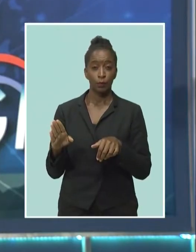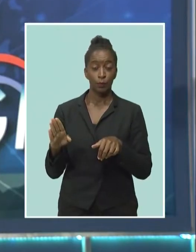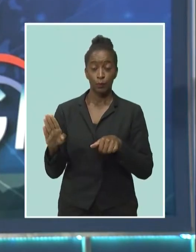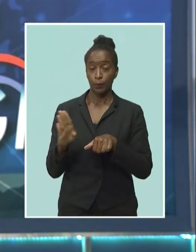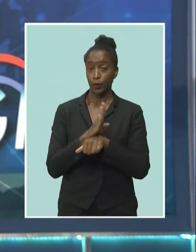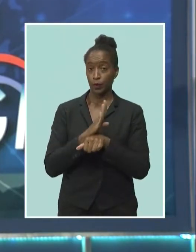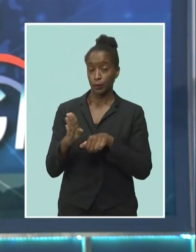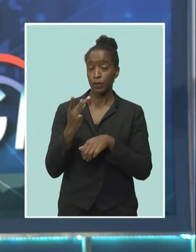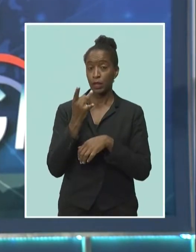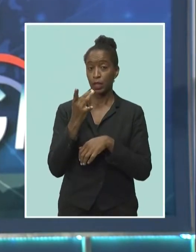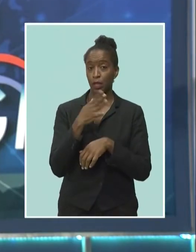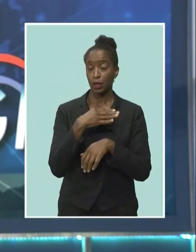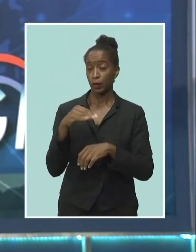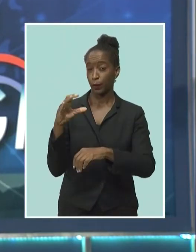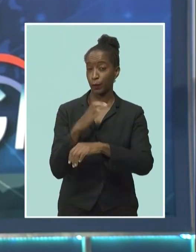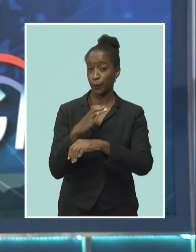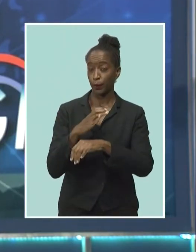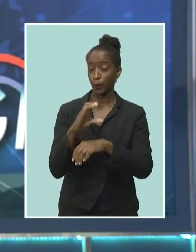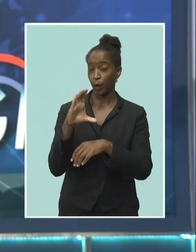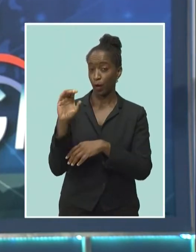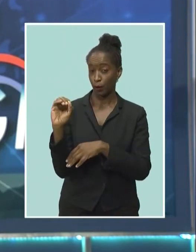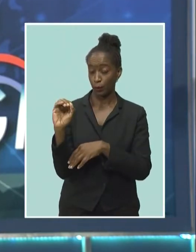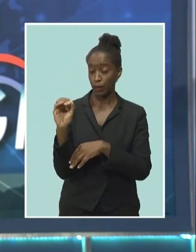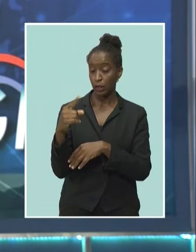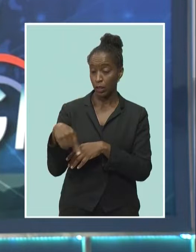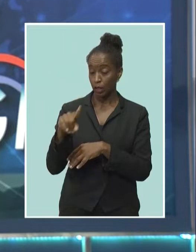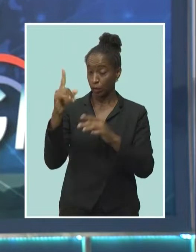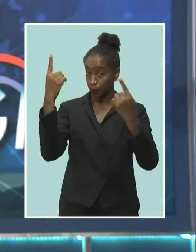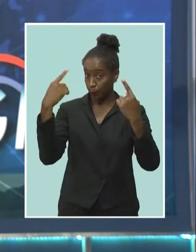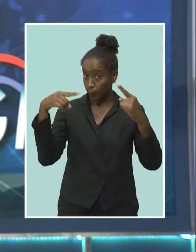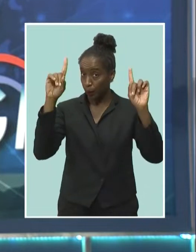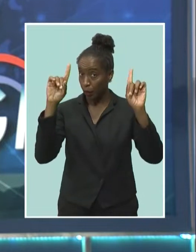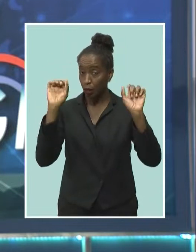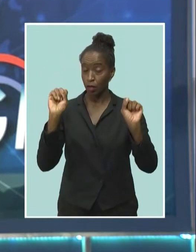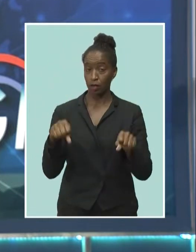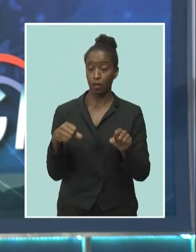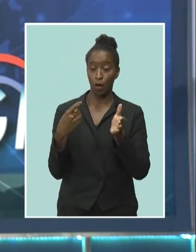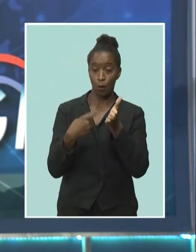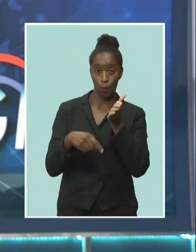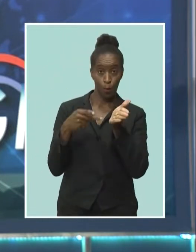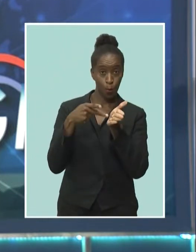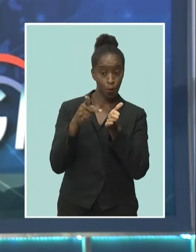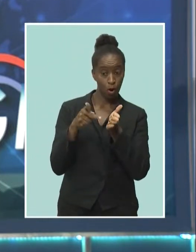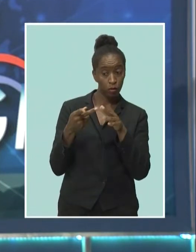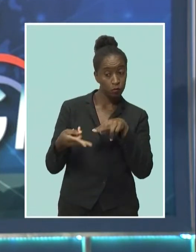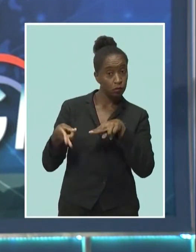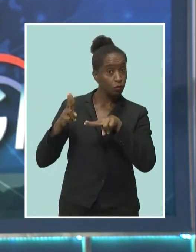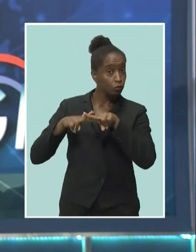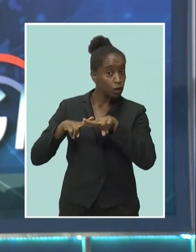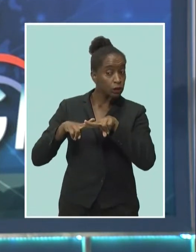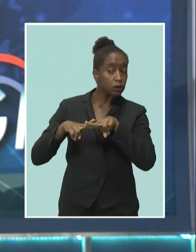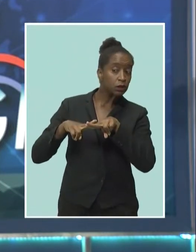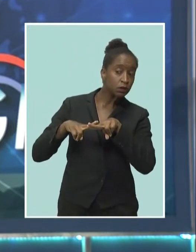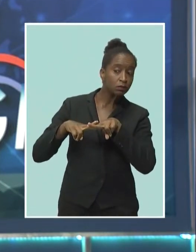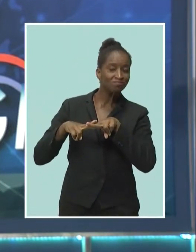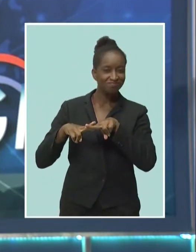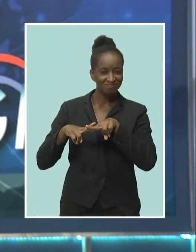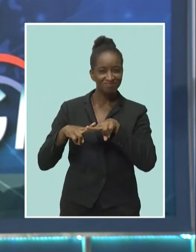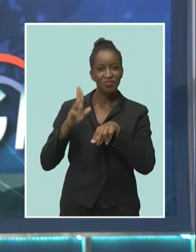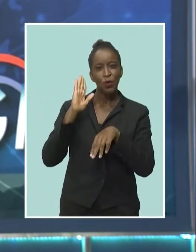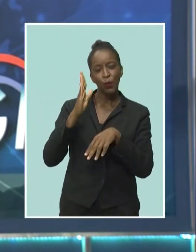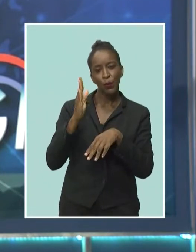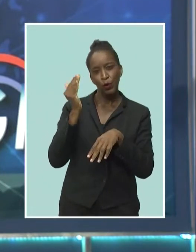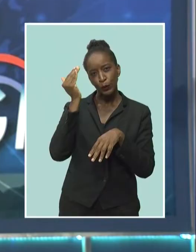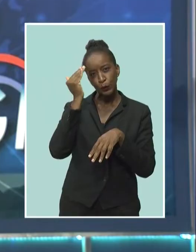been successful in its bid to raise electricity rates. In a statement, the CEO of the Fair Trading Commission, Dr. Marcia Atherley